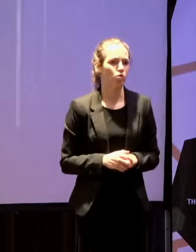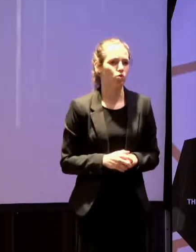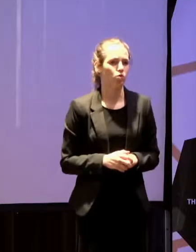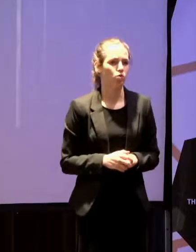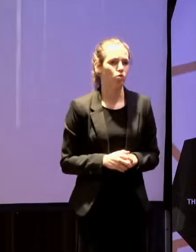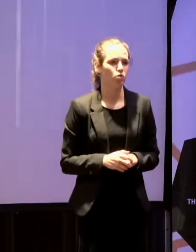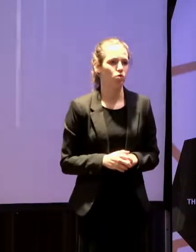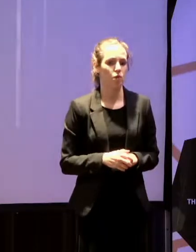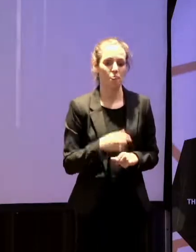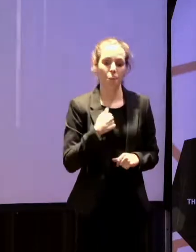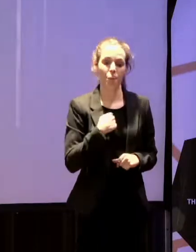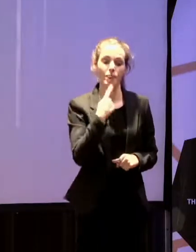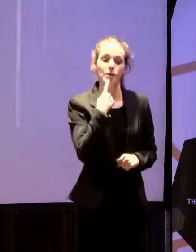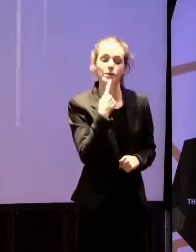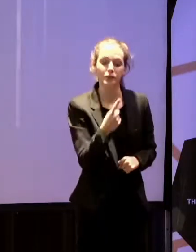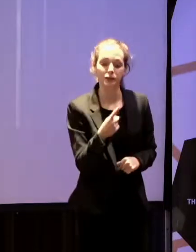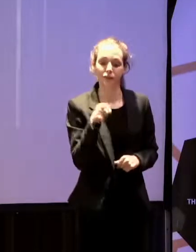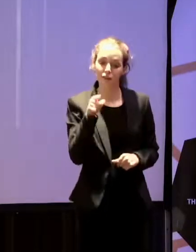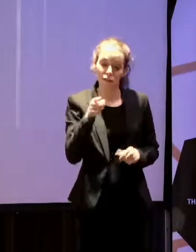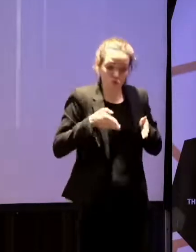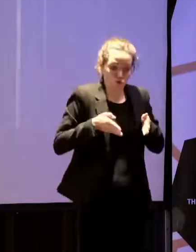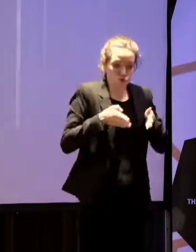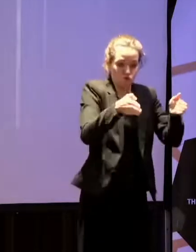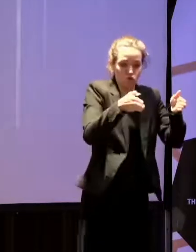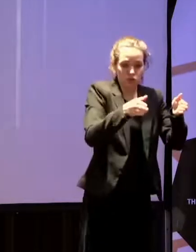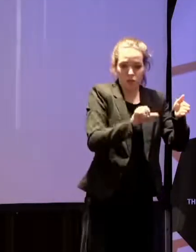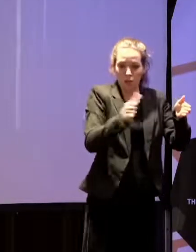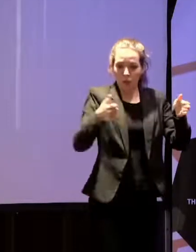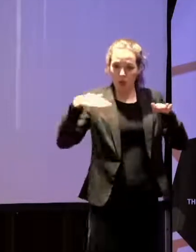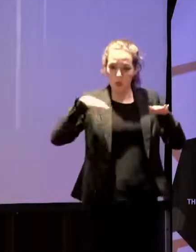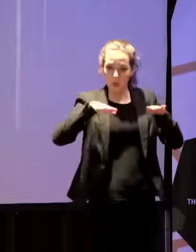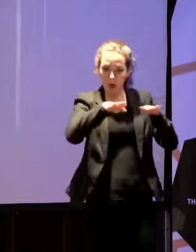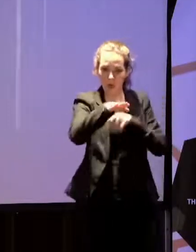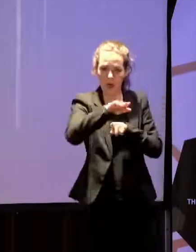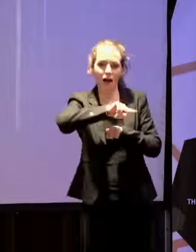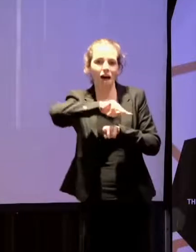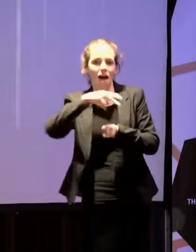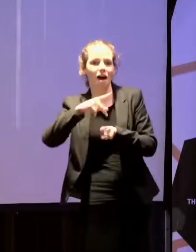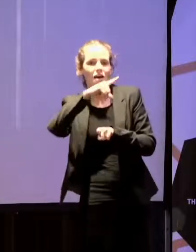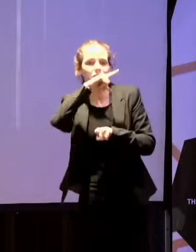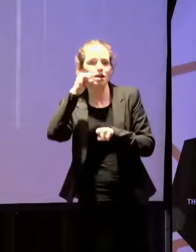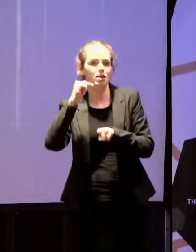I said, parallel to this street, there's going to be Hoshimampuru.